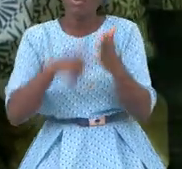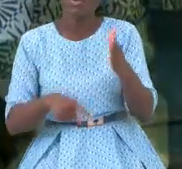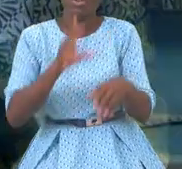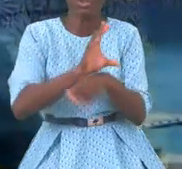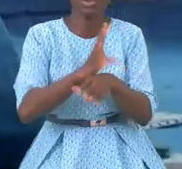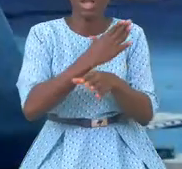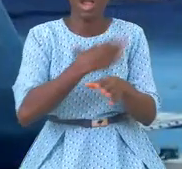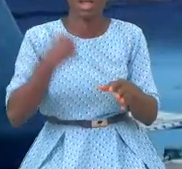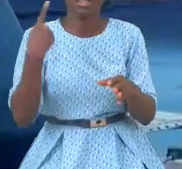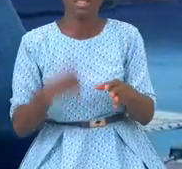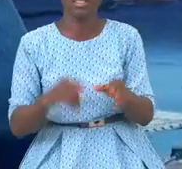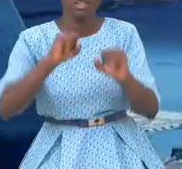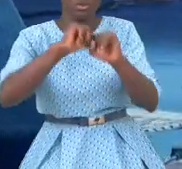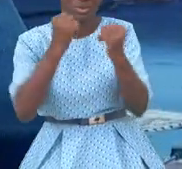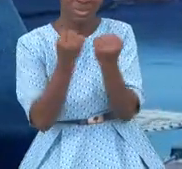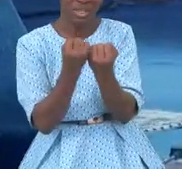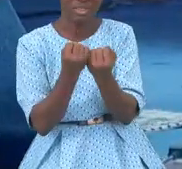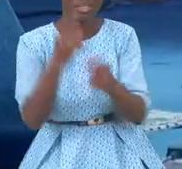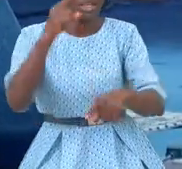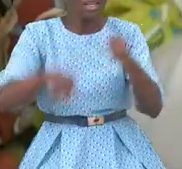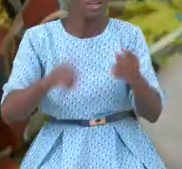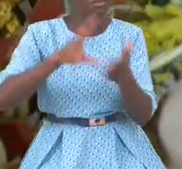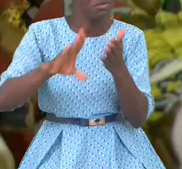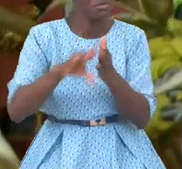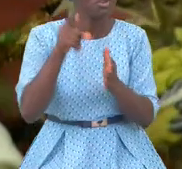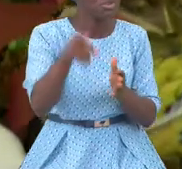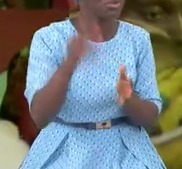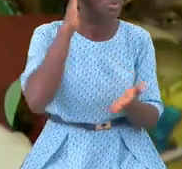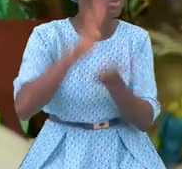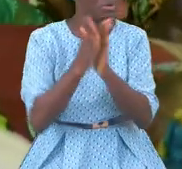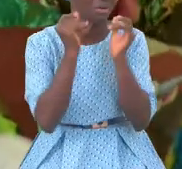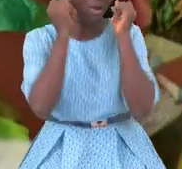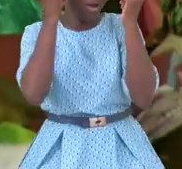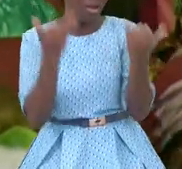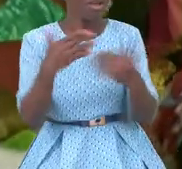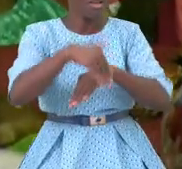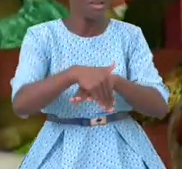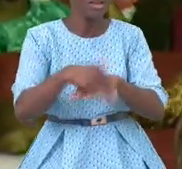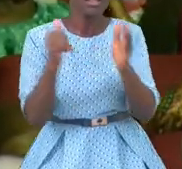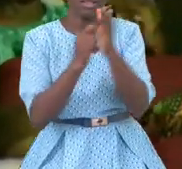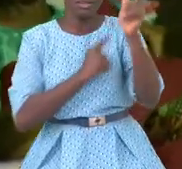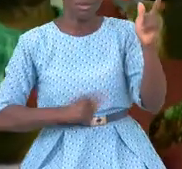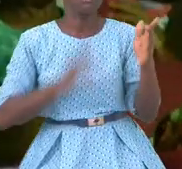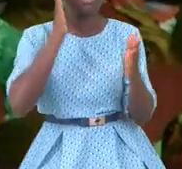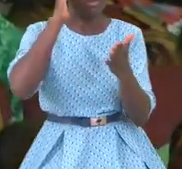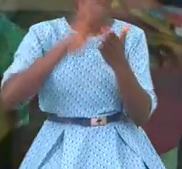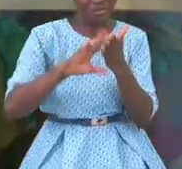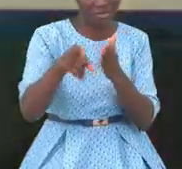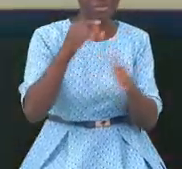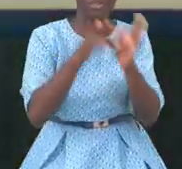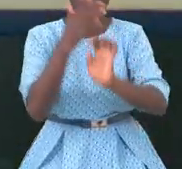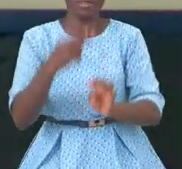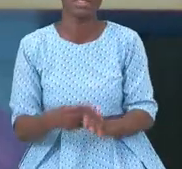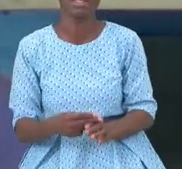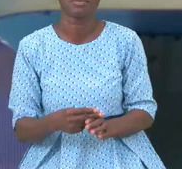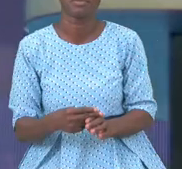amazed tonight. The Lord will forgive you. And he will, you know, even the forgiveness we have from people, when